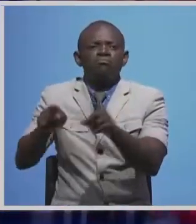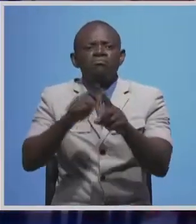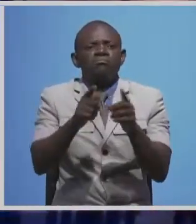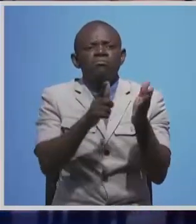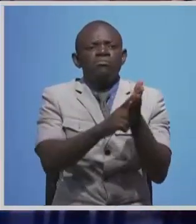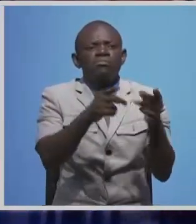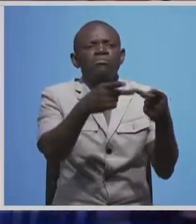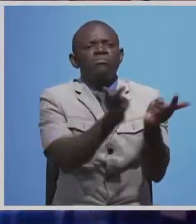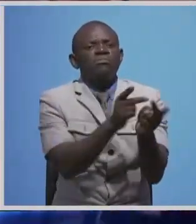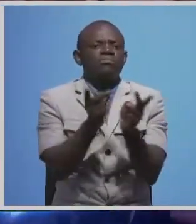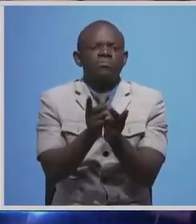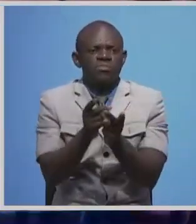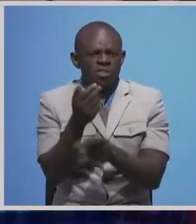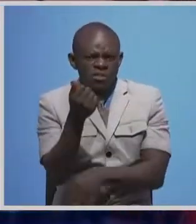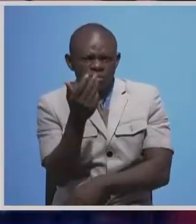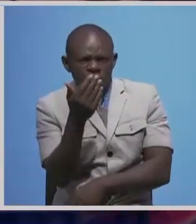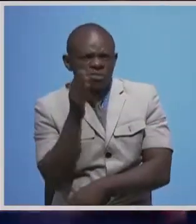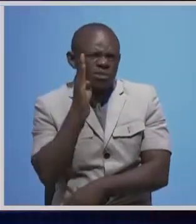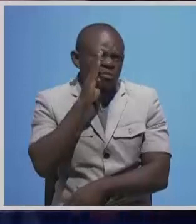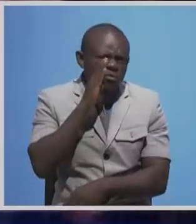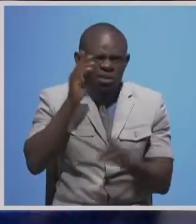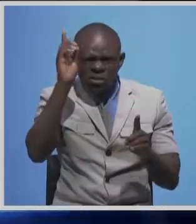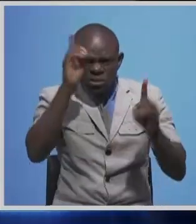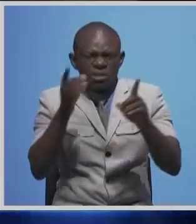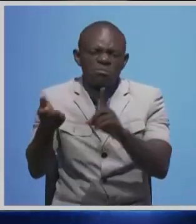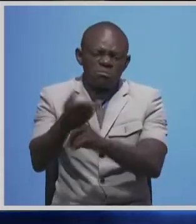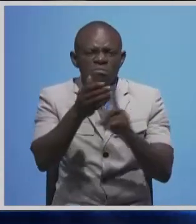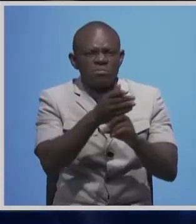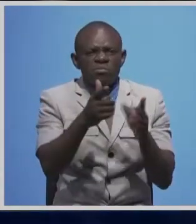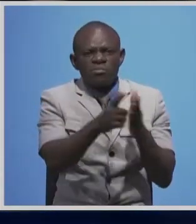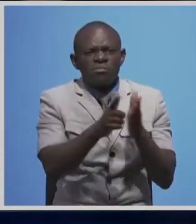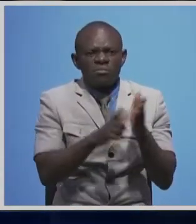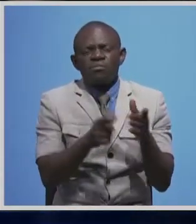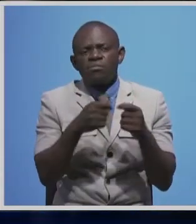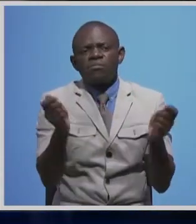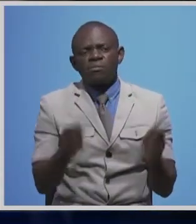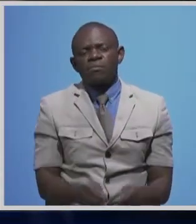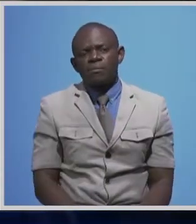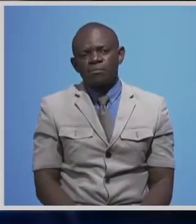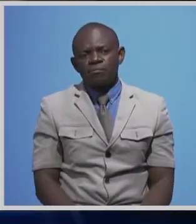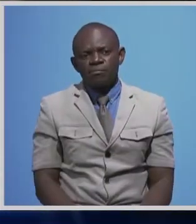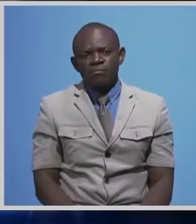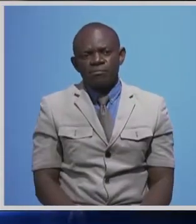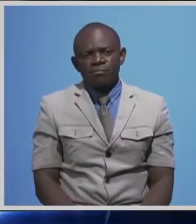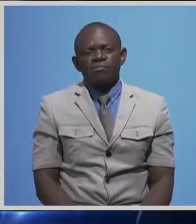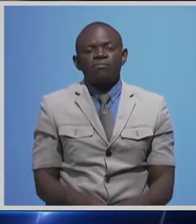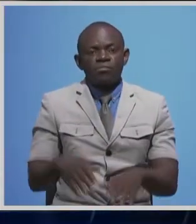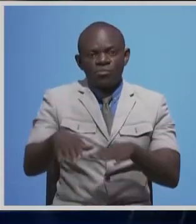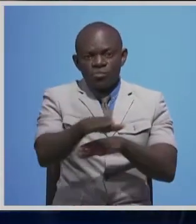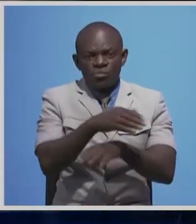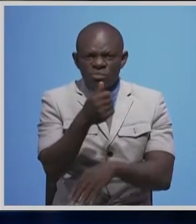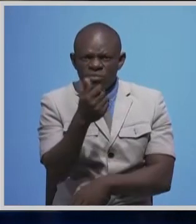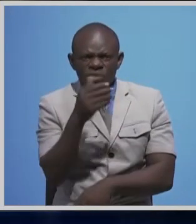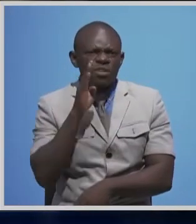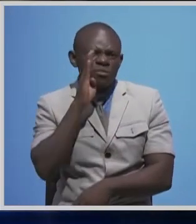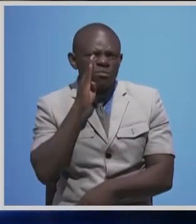Over 15 bars and nightclubs have since been found wanting. Roughly, I think we've done over 15 bars,